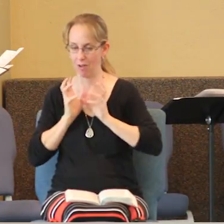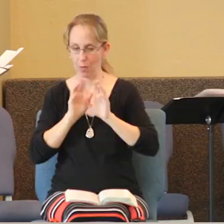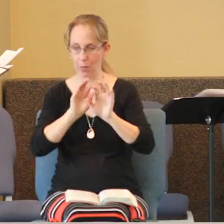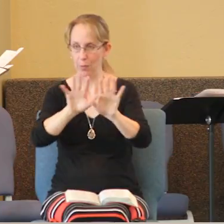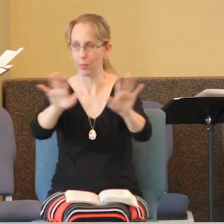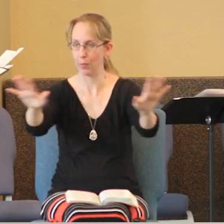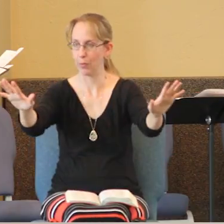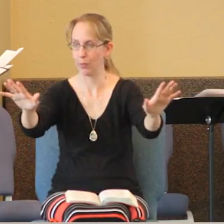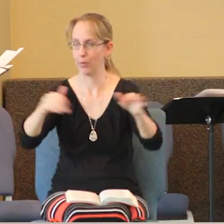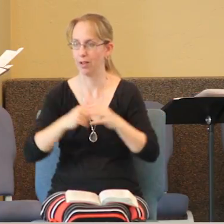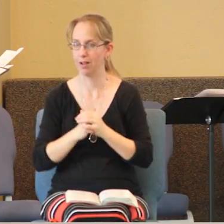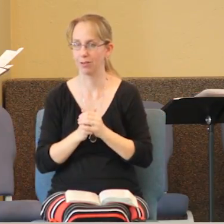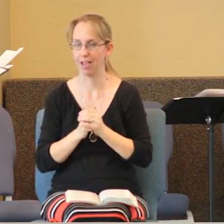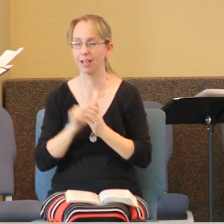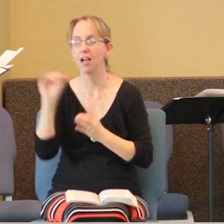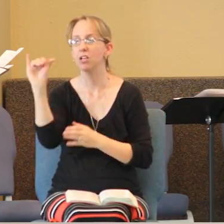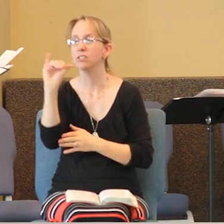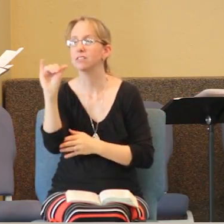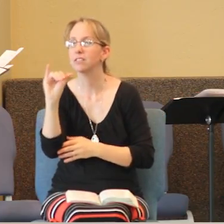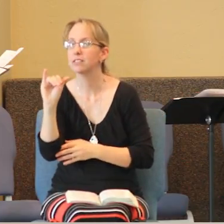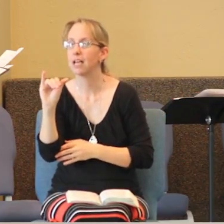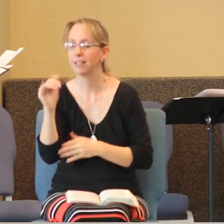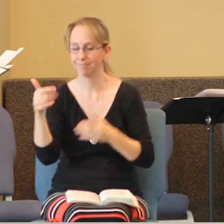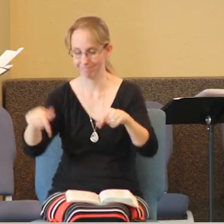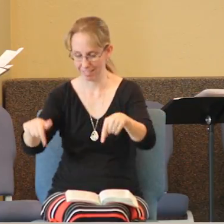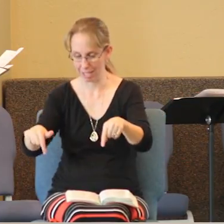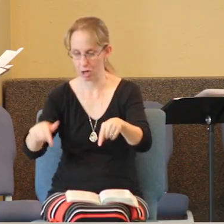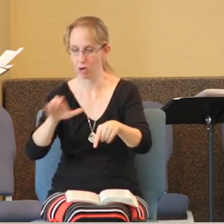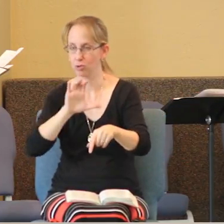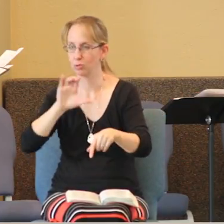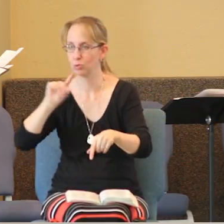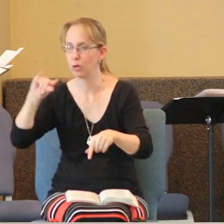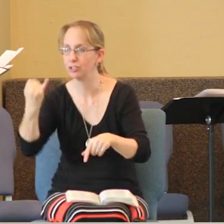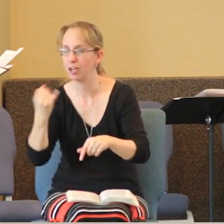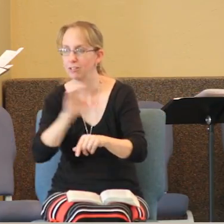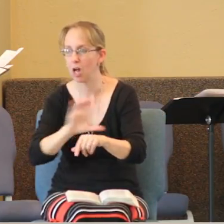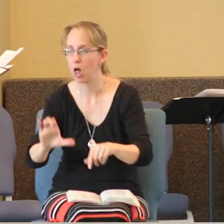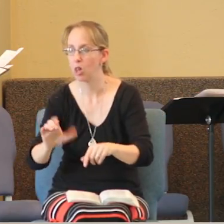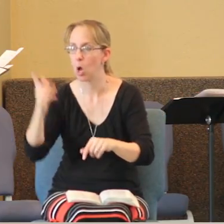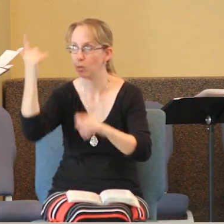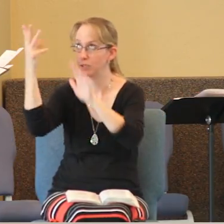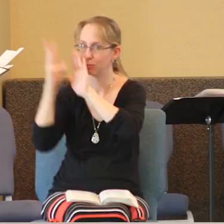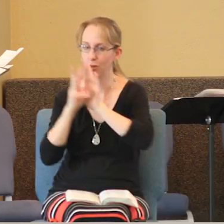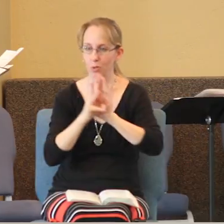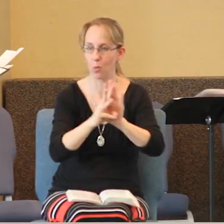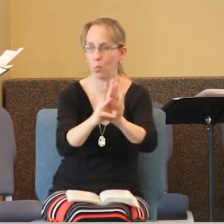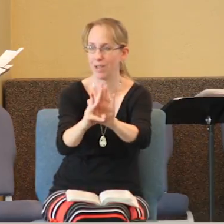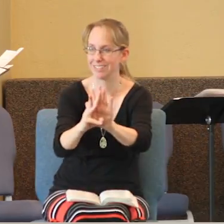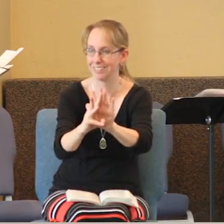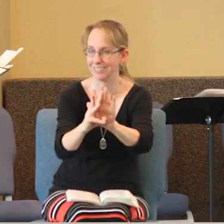placed in this world, in today in Grand Junction, Colorado, to be His witnesses.